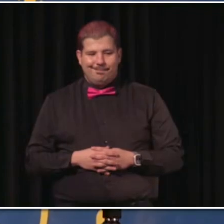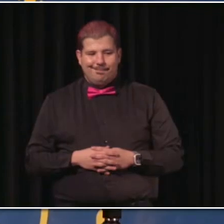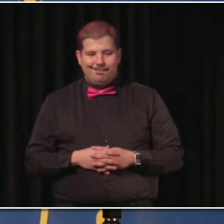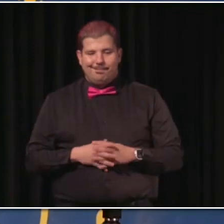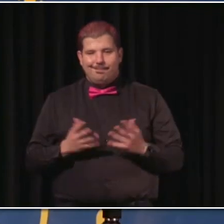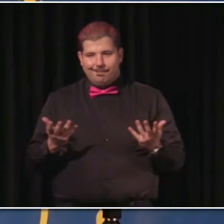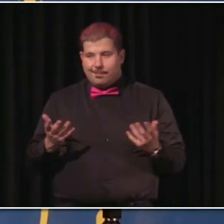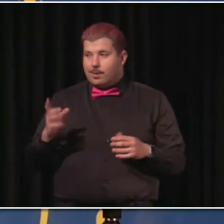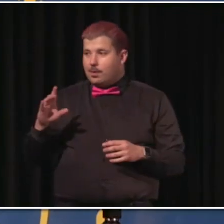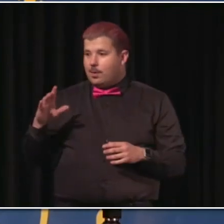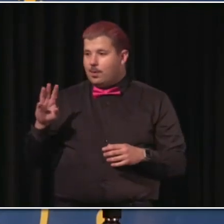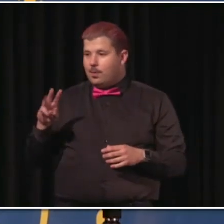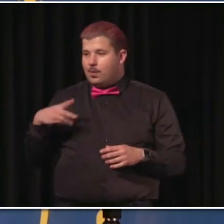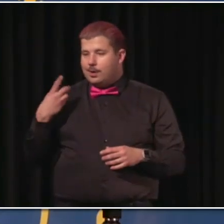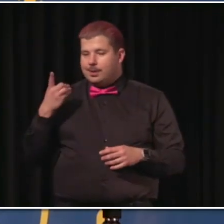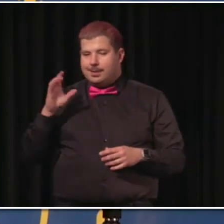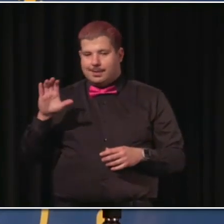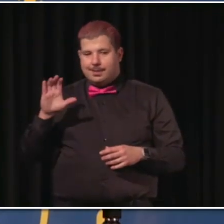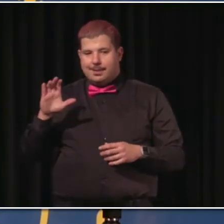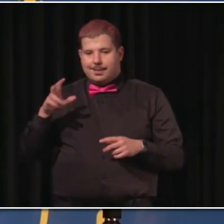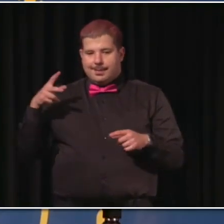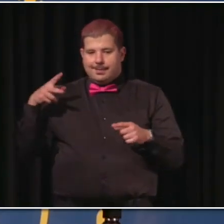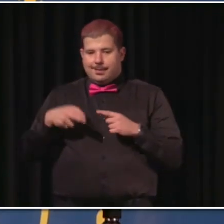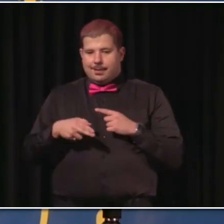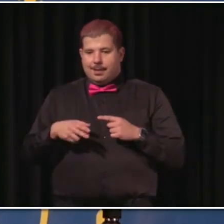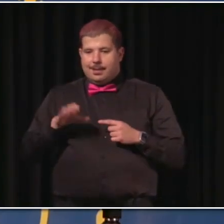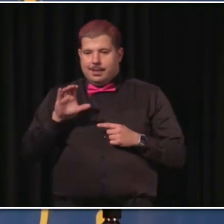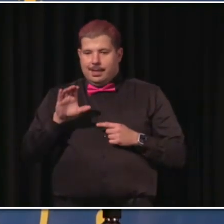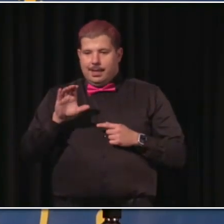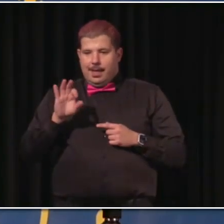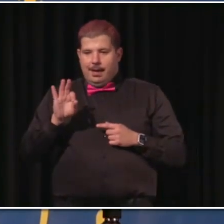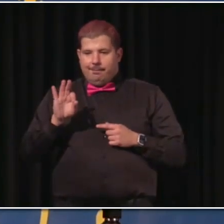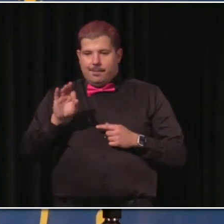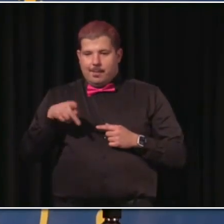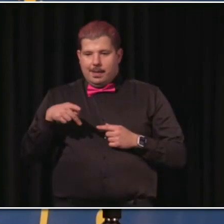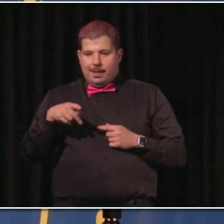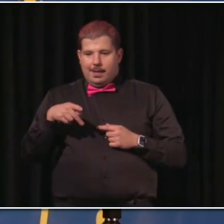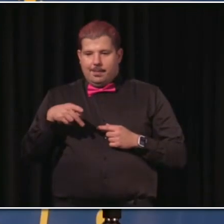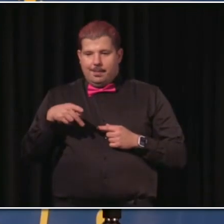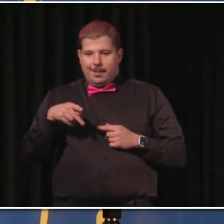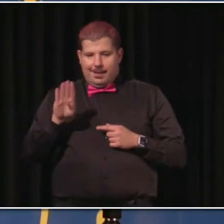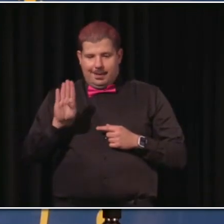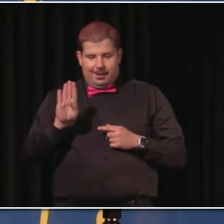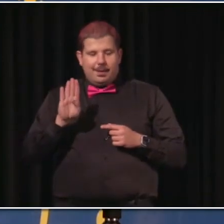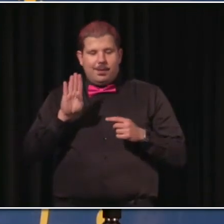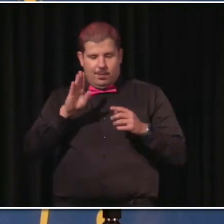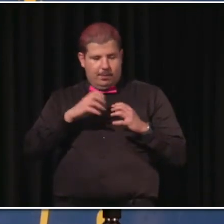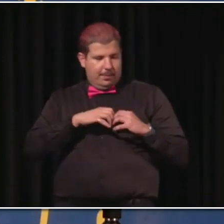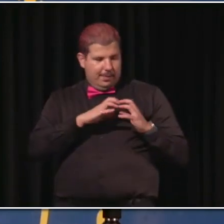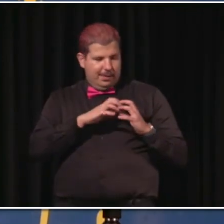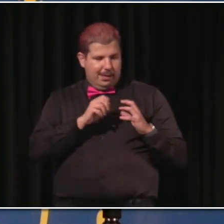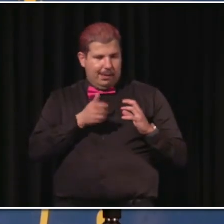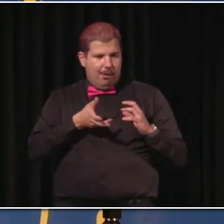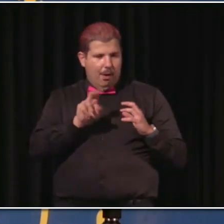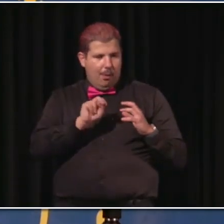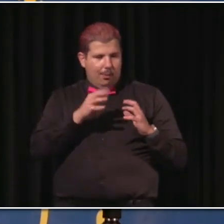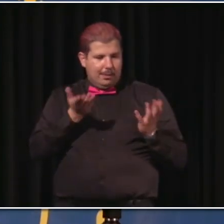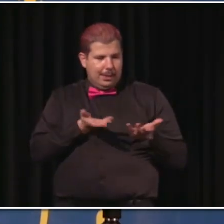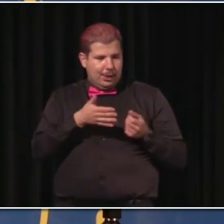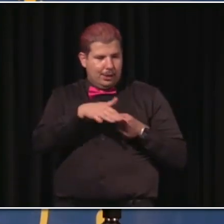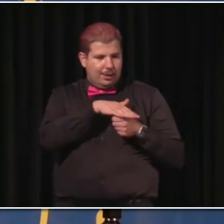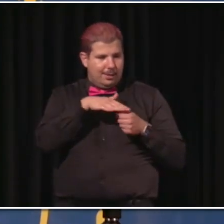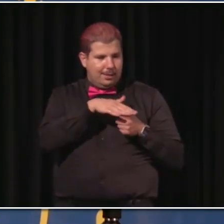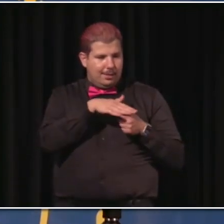As Washington guts the CFPB, we're building our own right here.